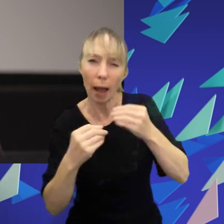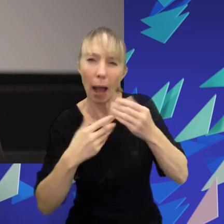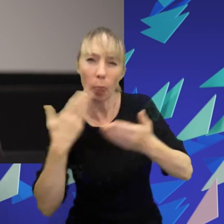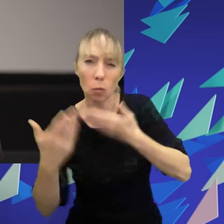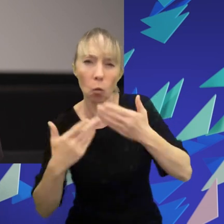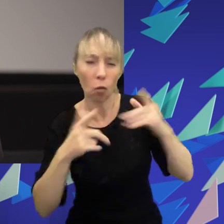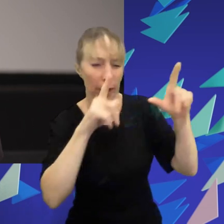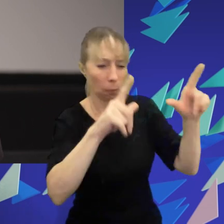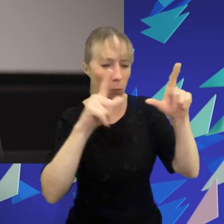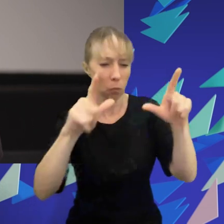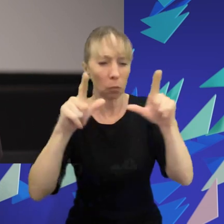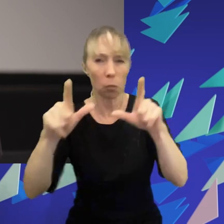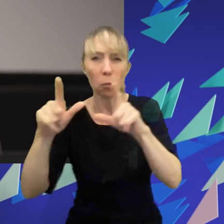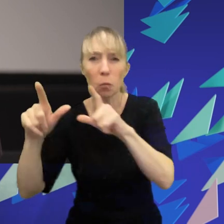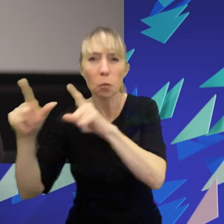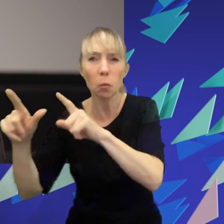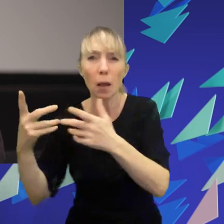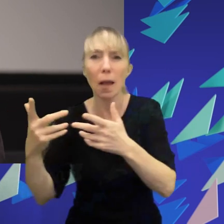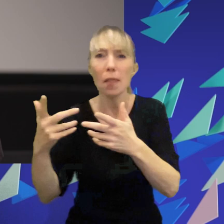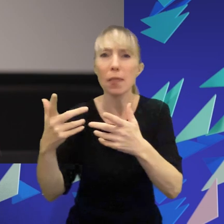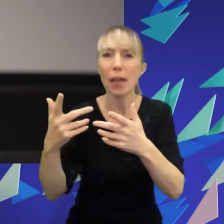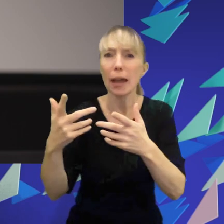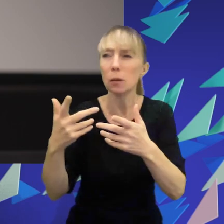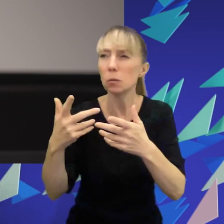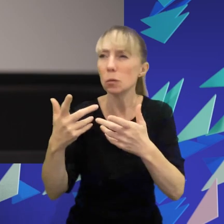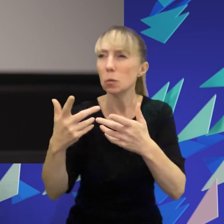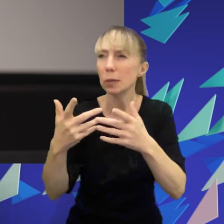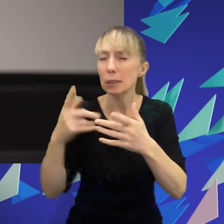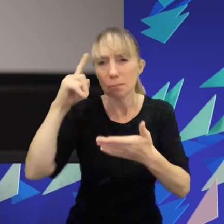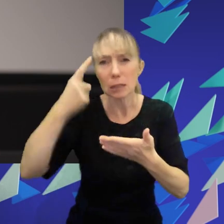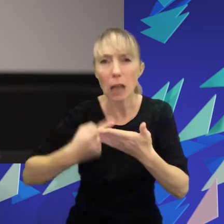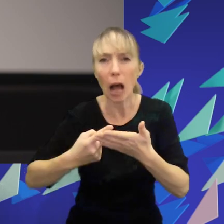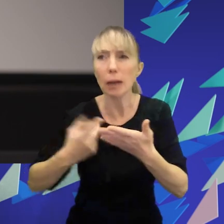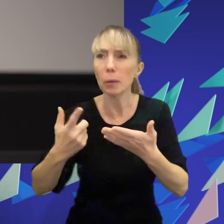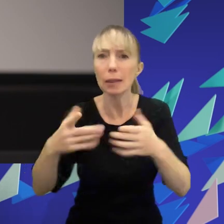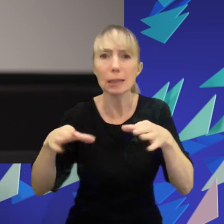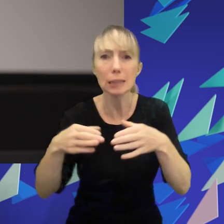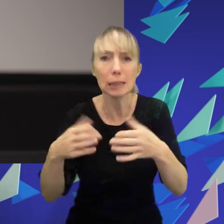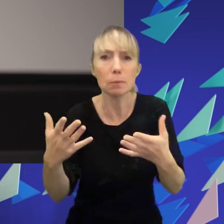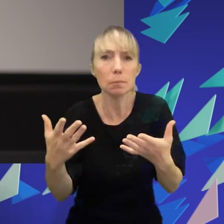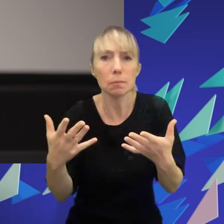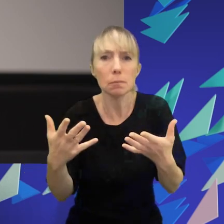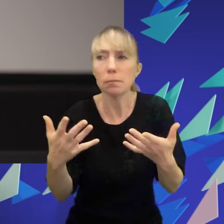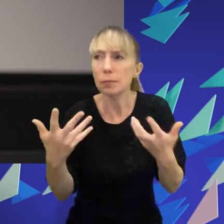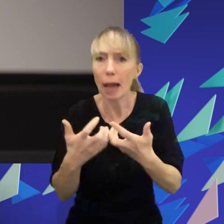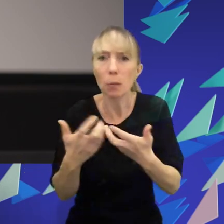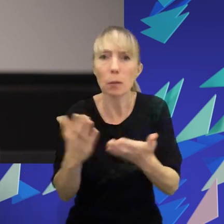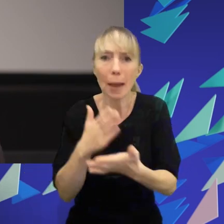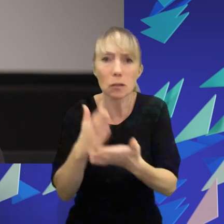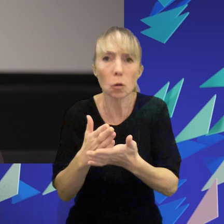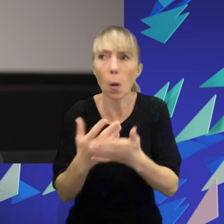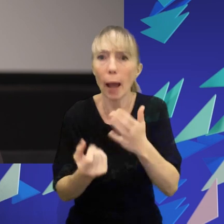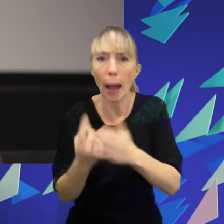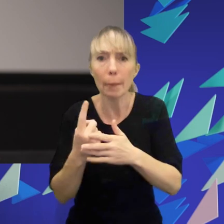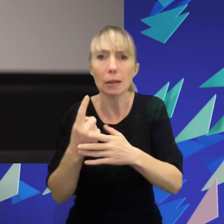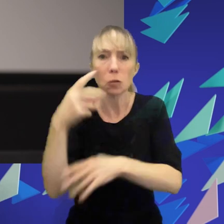I decide with all the team how to really make it happen. What is the mechanics of it, like if it's a crane, if it's